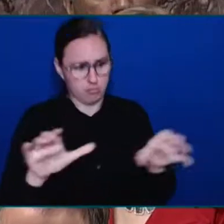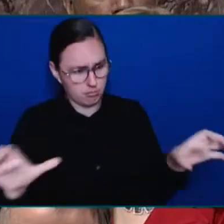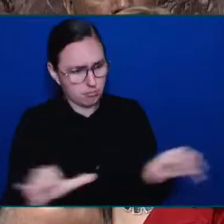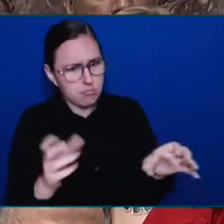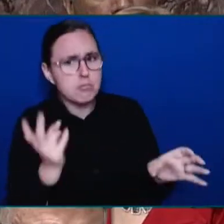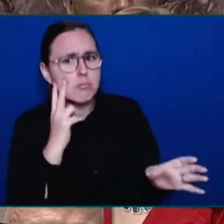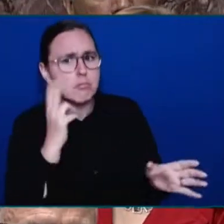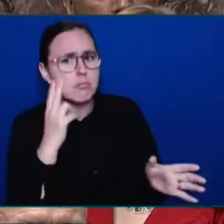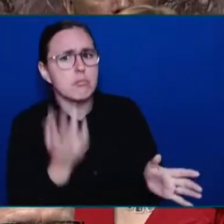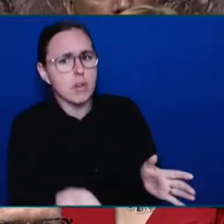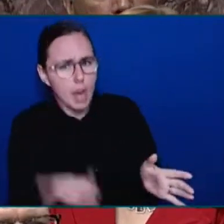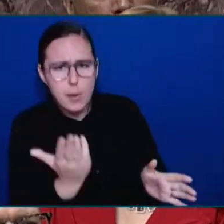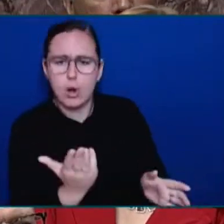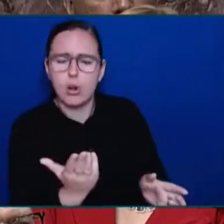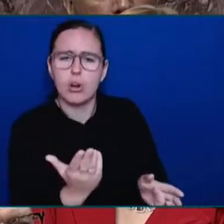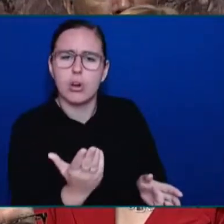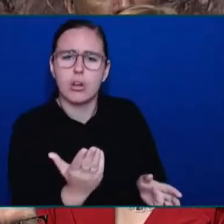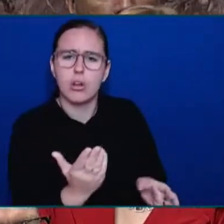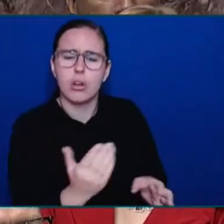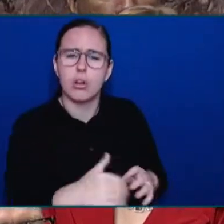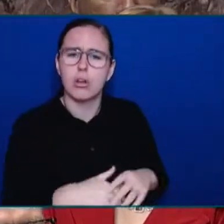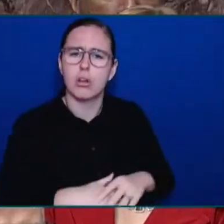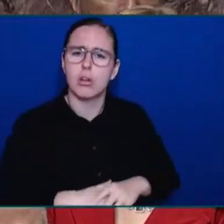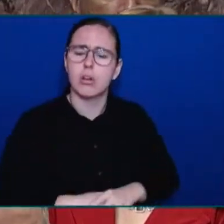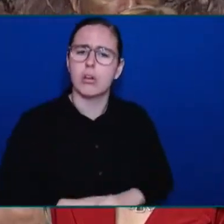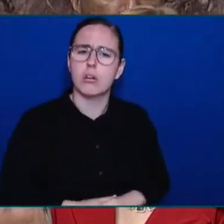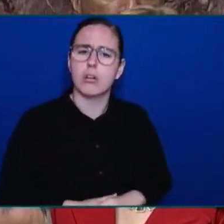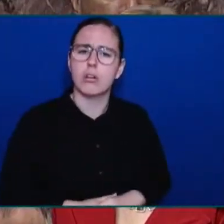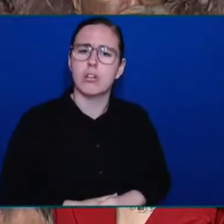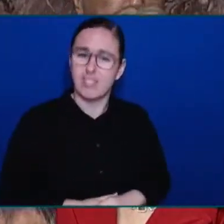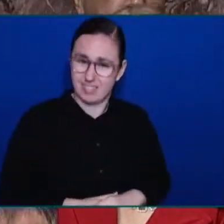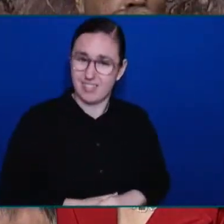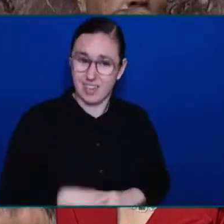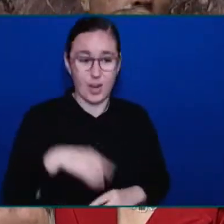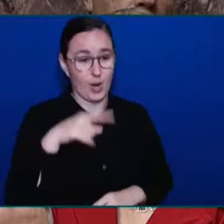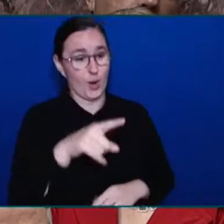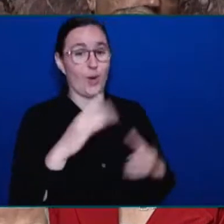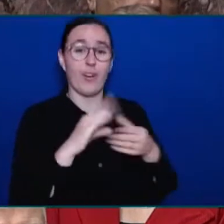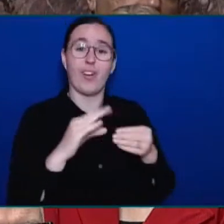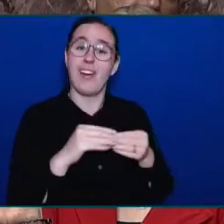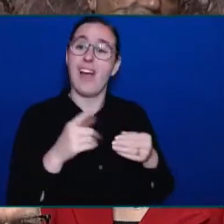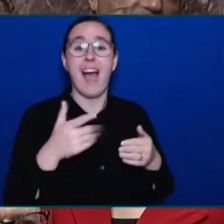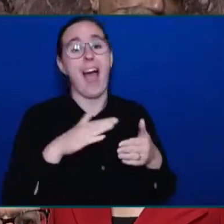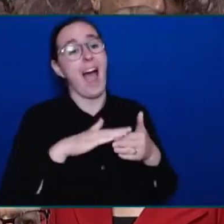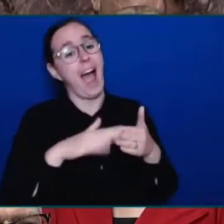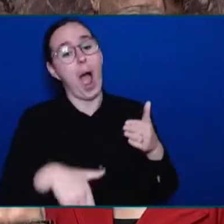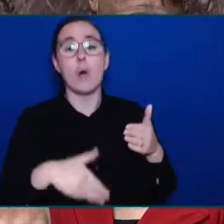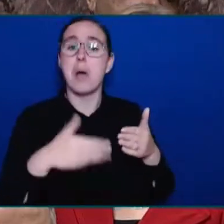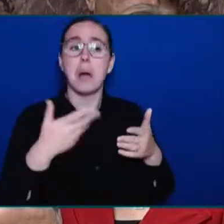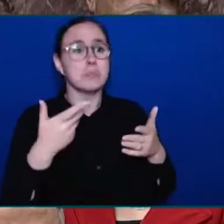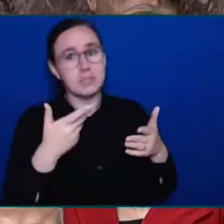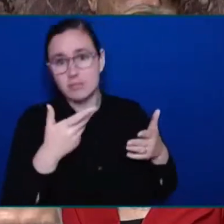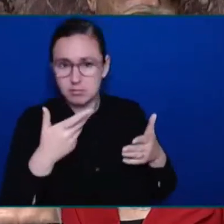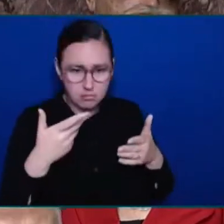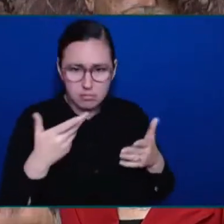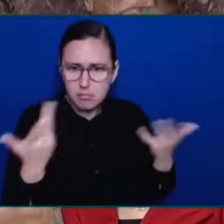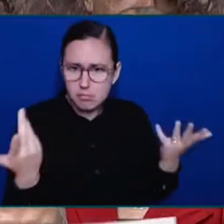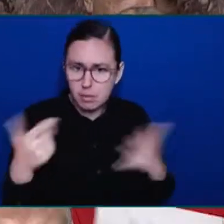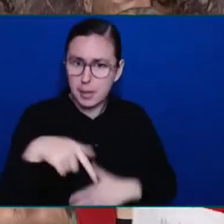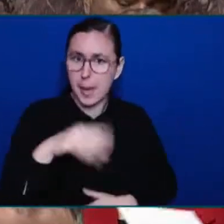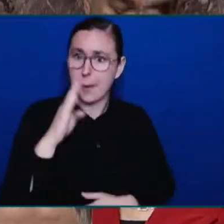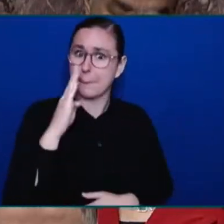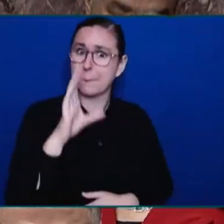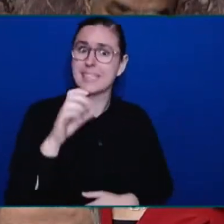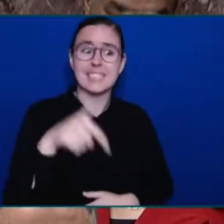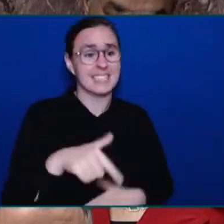Let's talk about outcomes, because that is what matters. This province used to lead the country in cancer